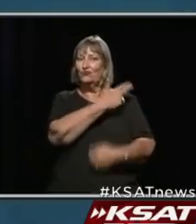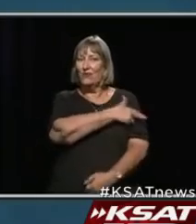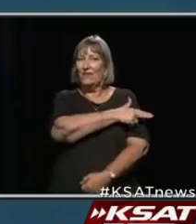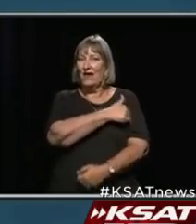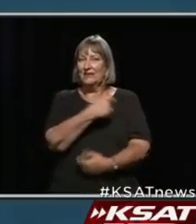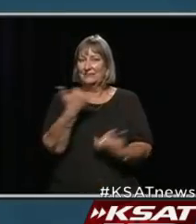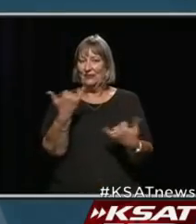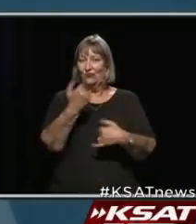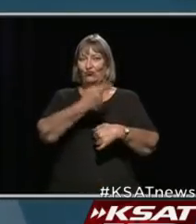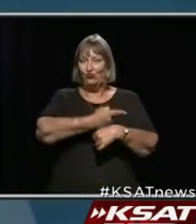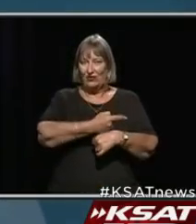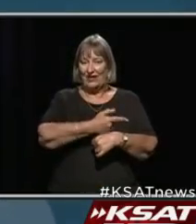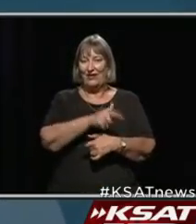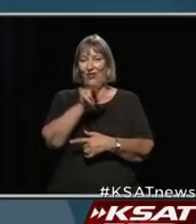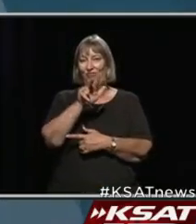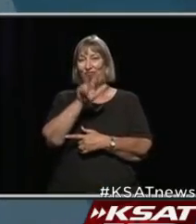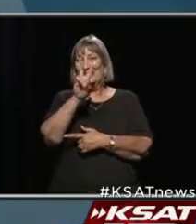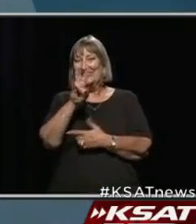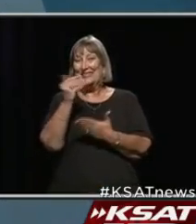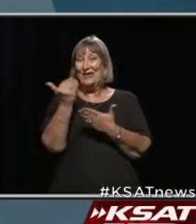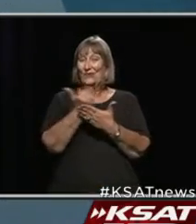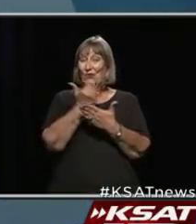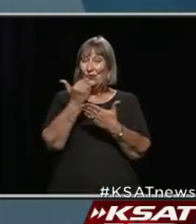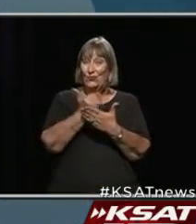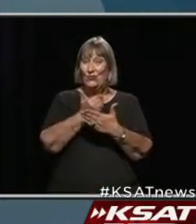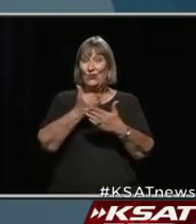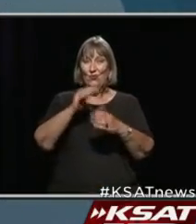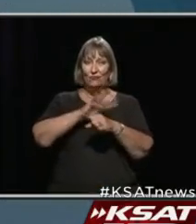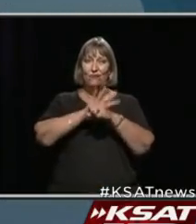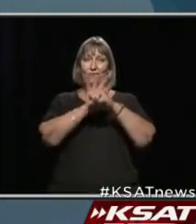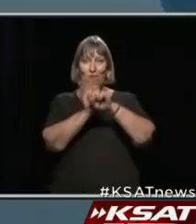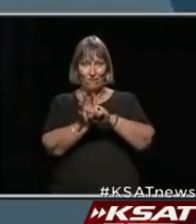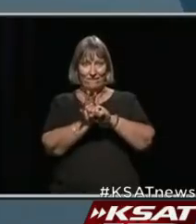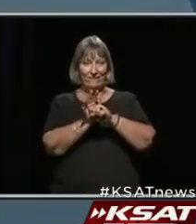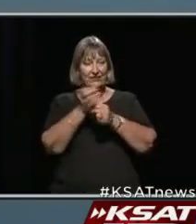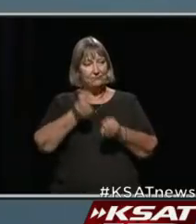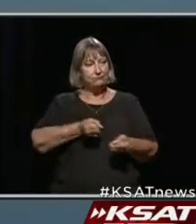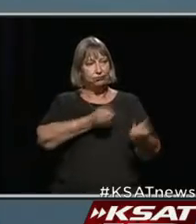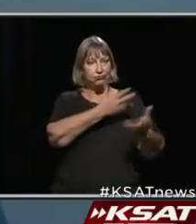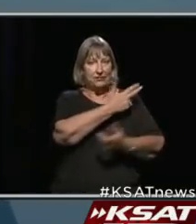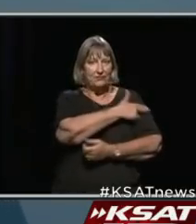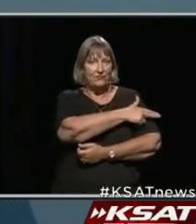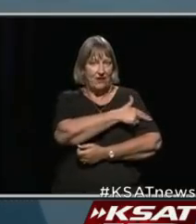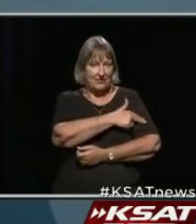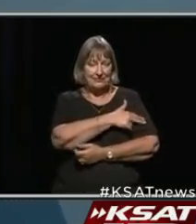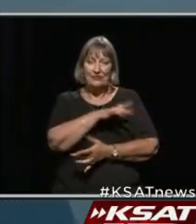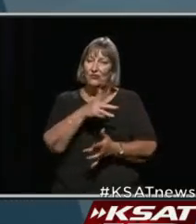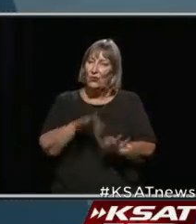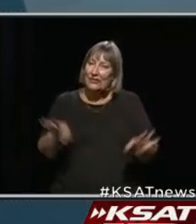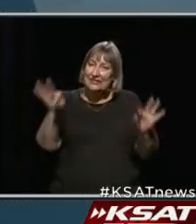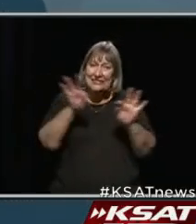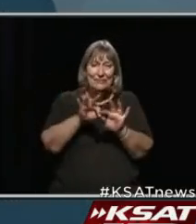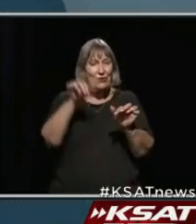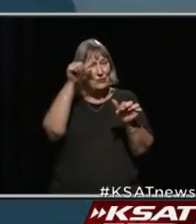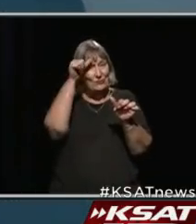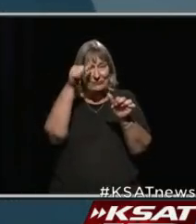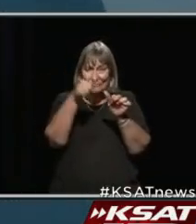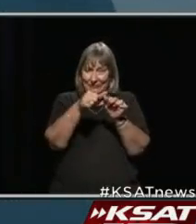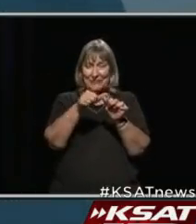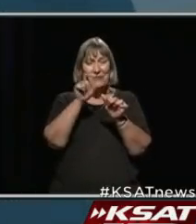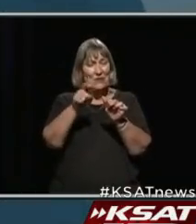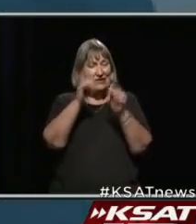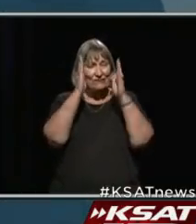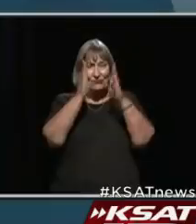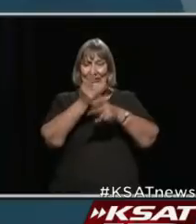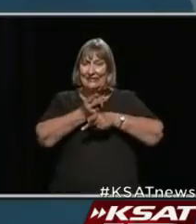hours, 37 new COVID-19 related admissions to the hospital. A reminder that we must remain vigilant against this virus. We